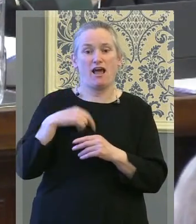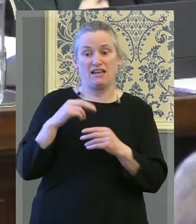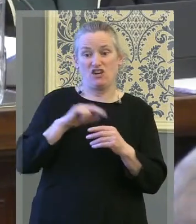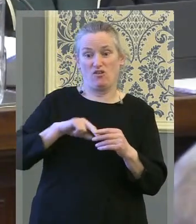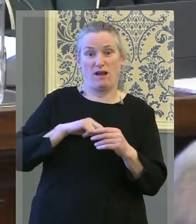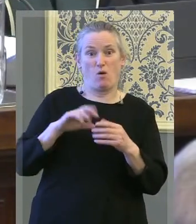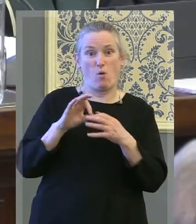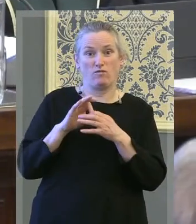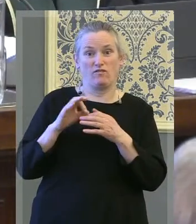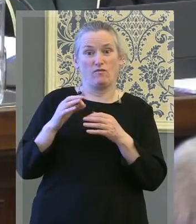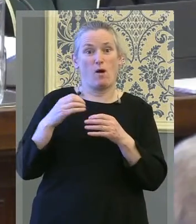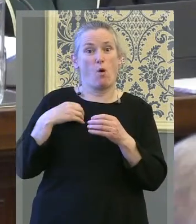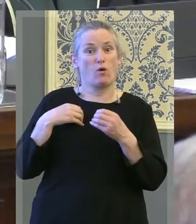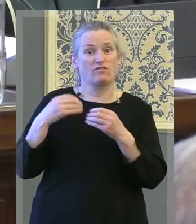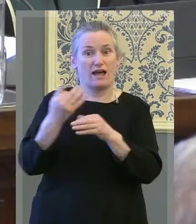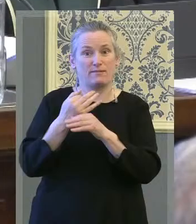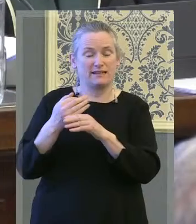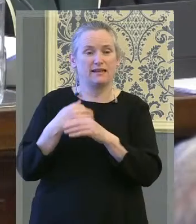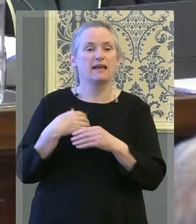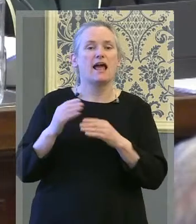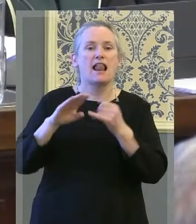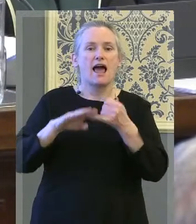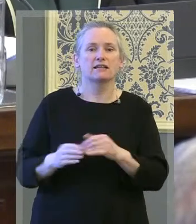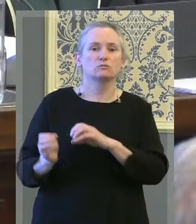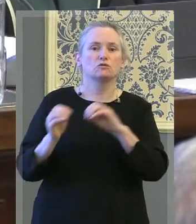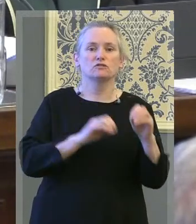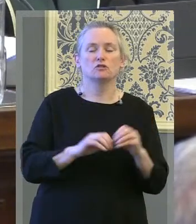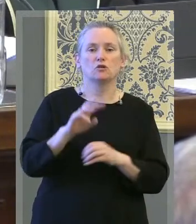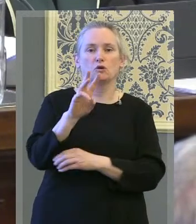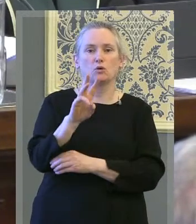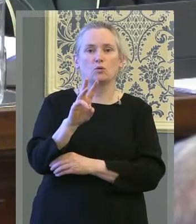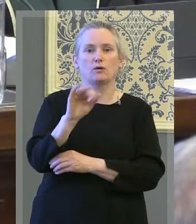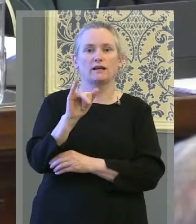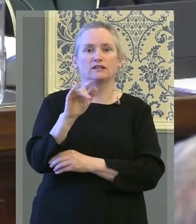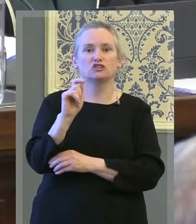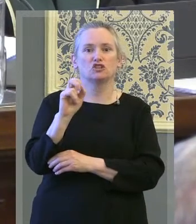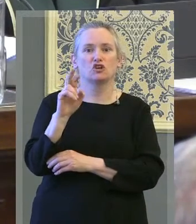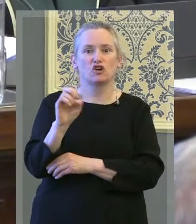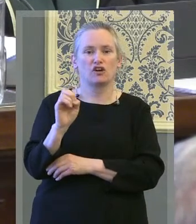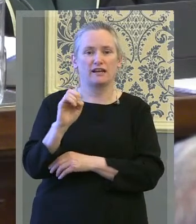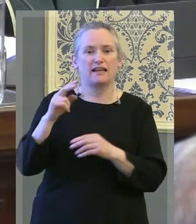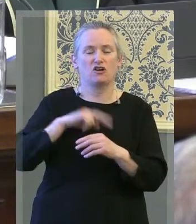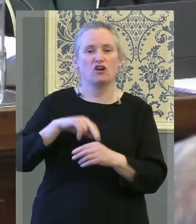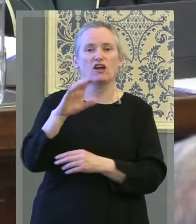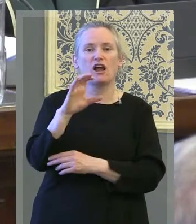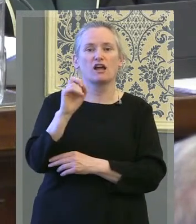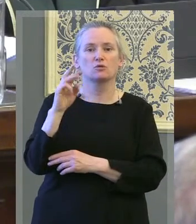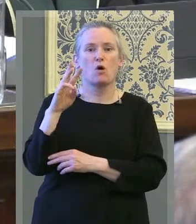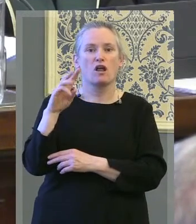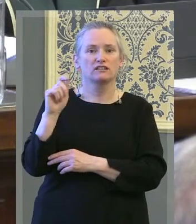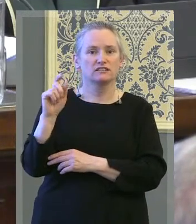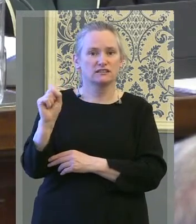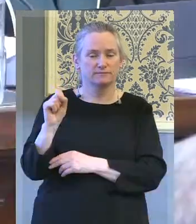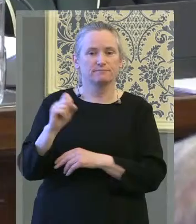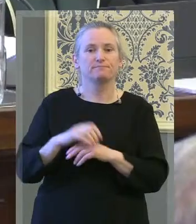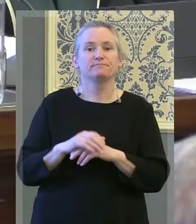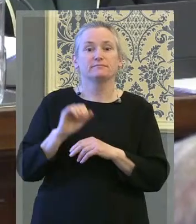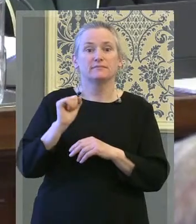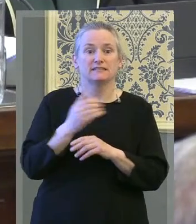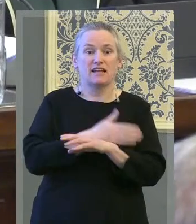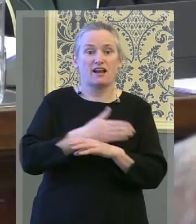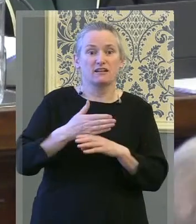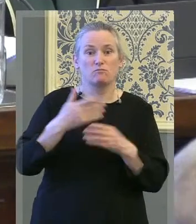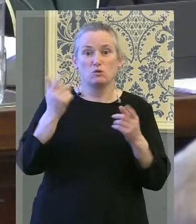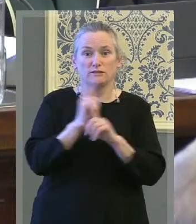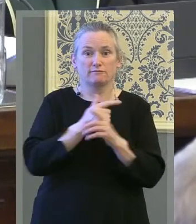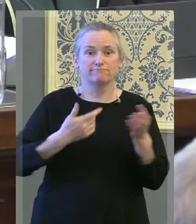in Wandsworth, before settling in Wiltshire in the shadow of the Cotswolds. It was there that Gilbert's musical journey